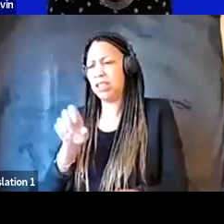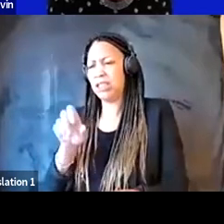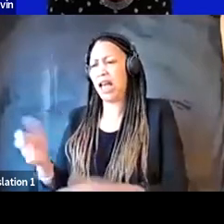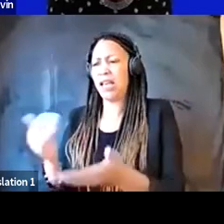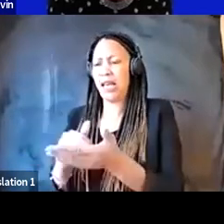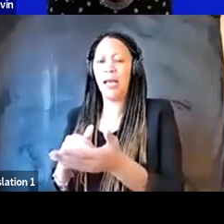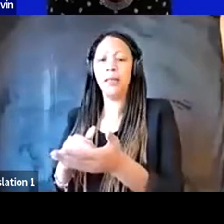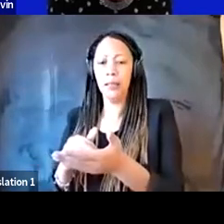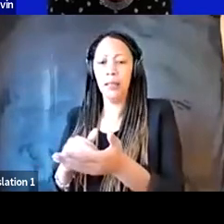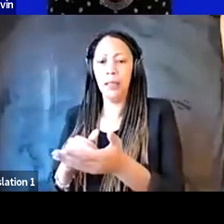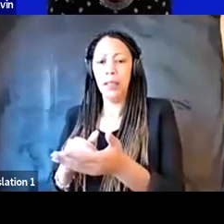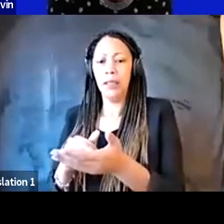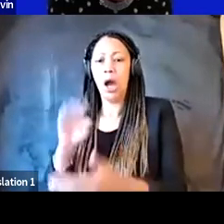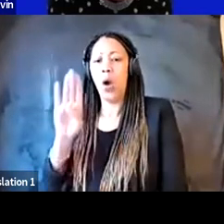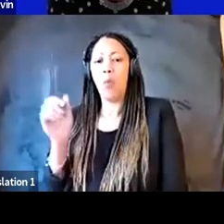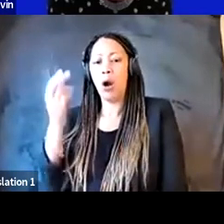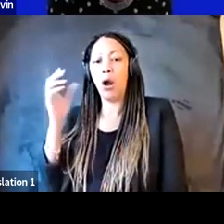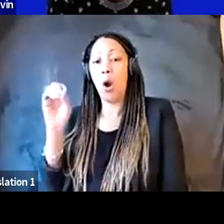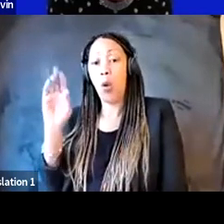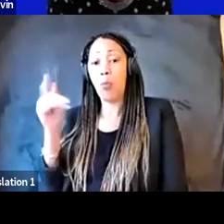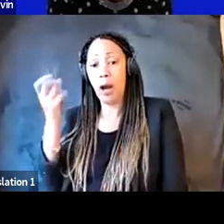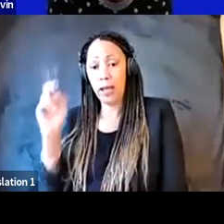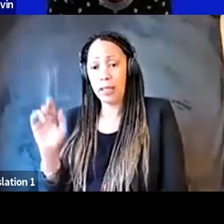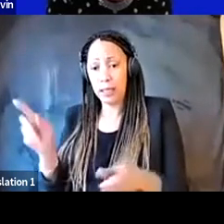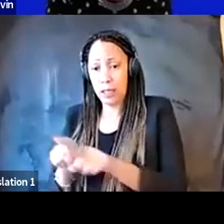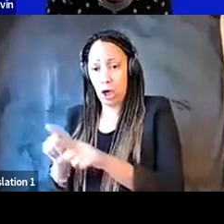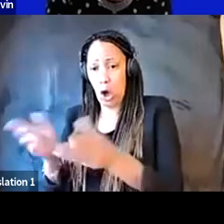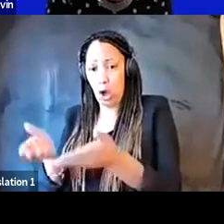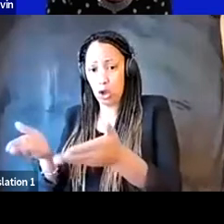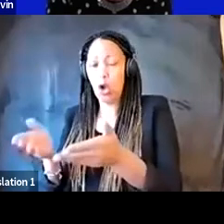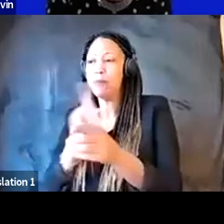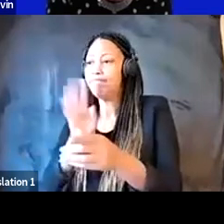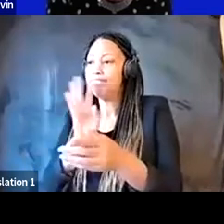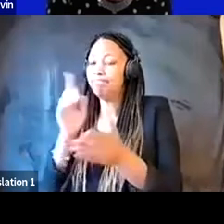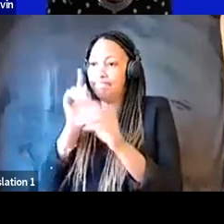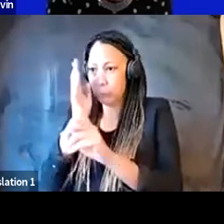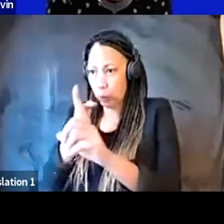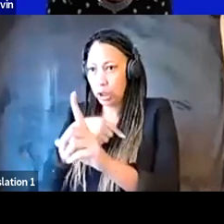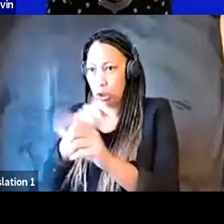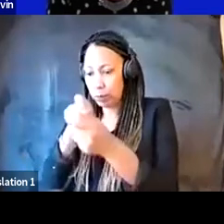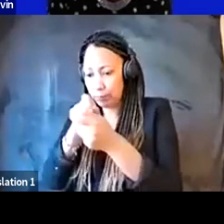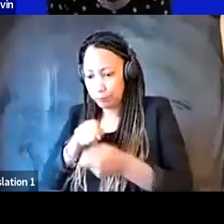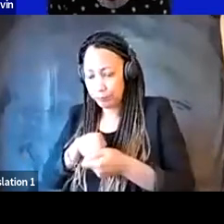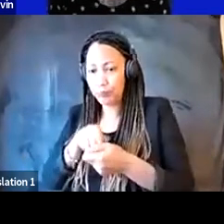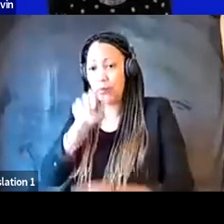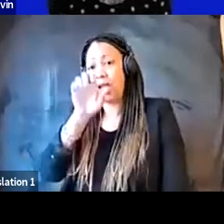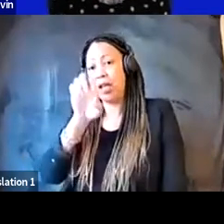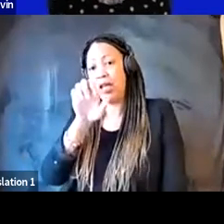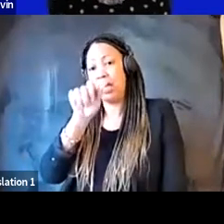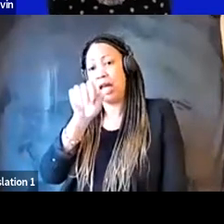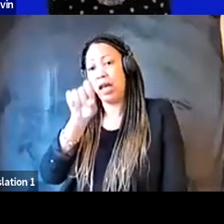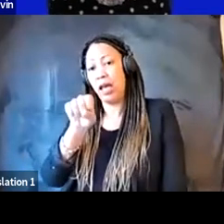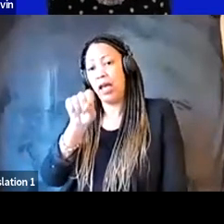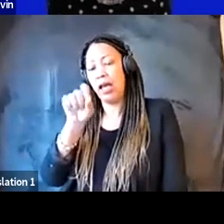with Fried Frank is here and can speak to the details of some of this. The EAS looked at all of these areas that